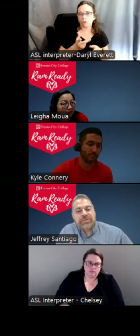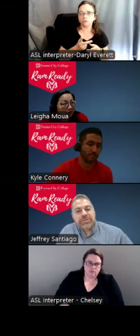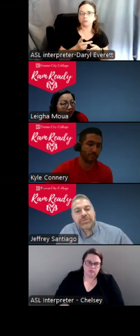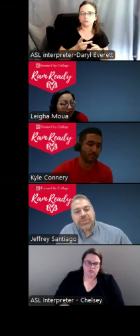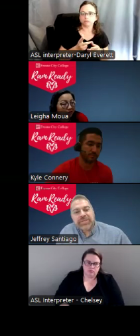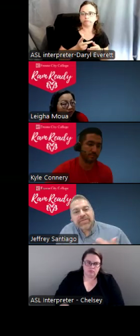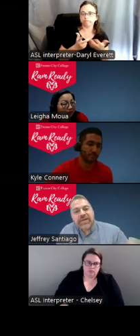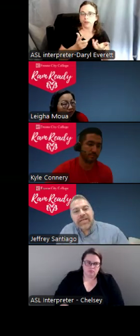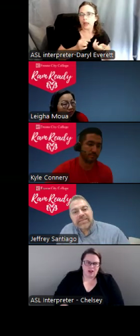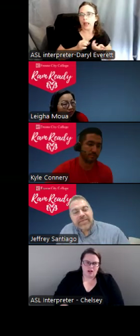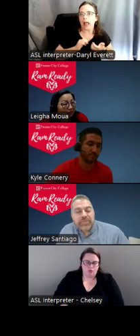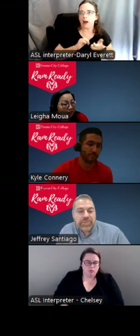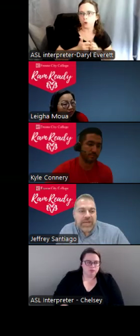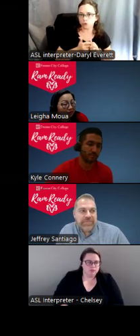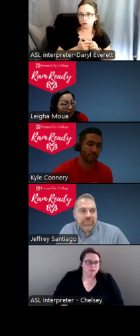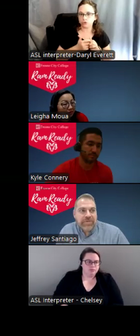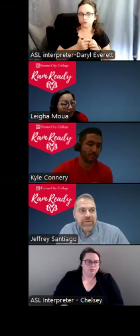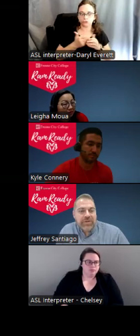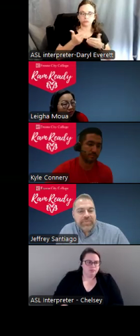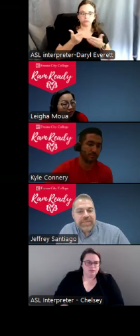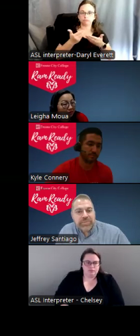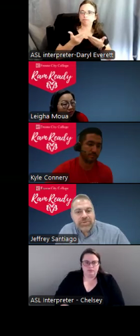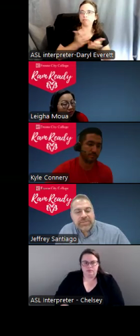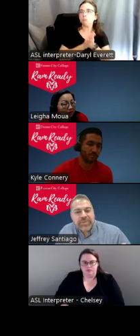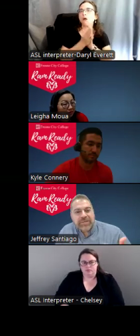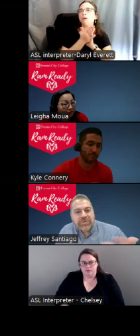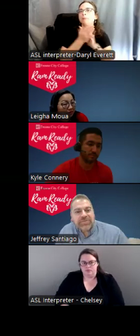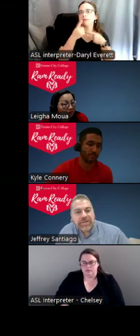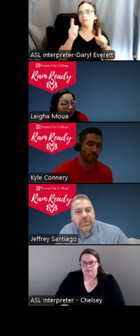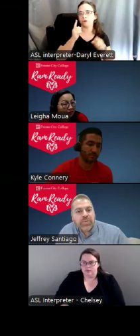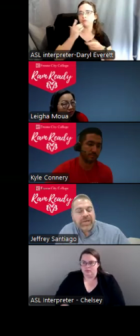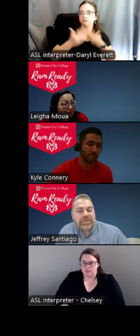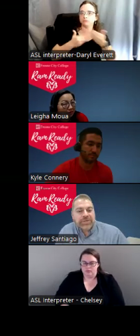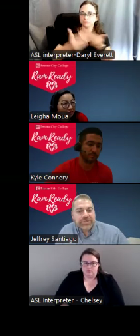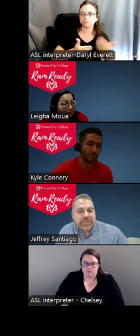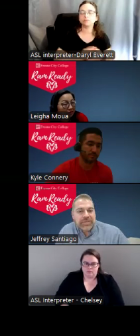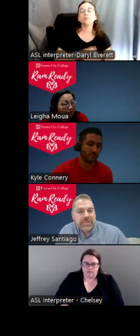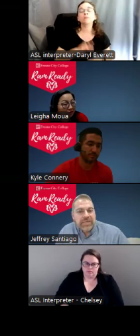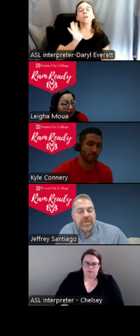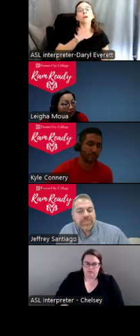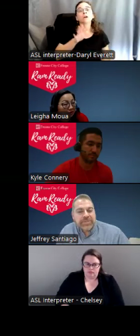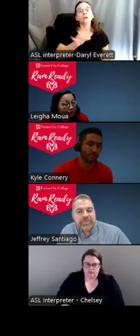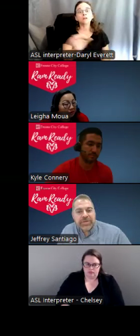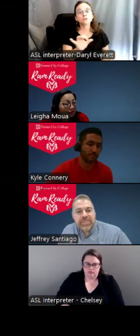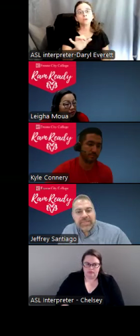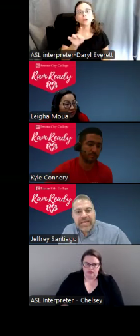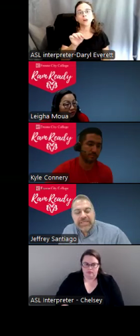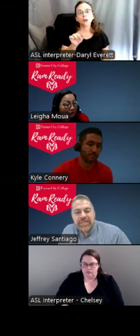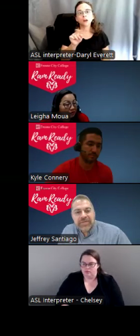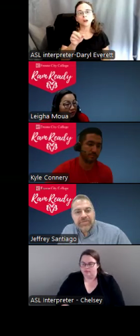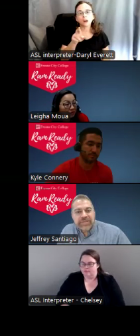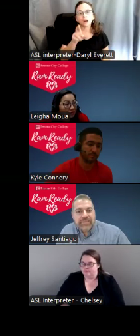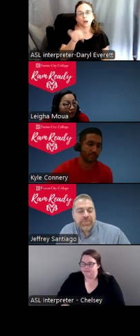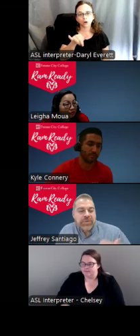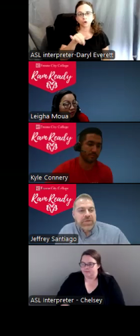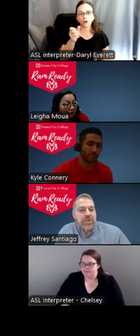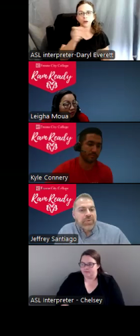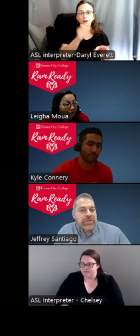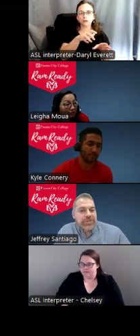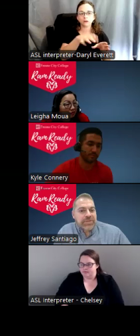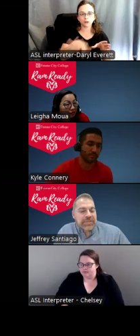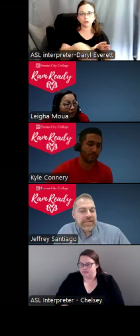And also to identify, like say, if you're applying for one of our lottery-based programs, we can notify you when you should submit your application. For